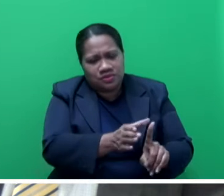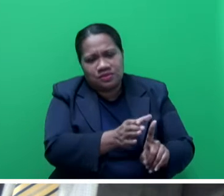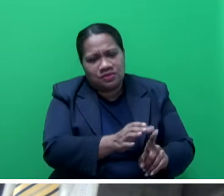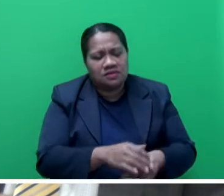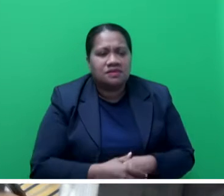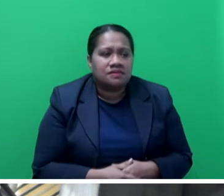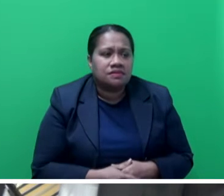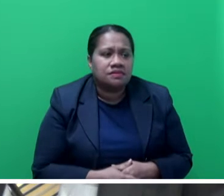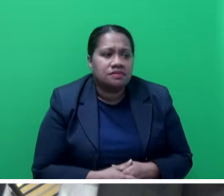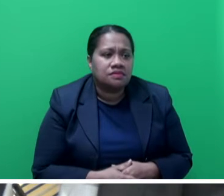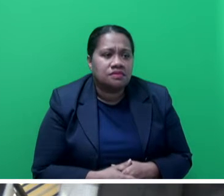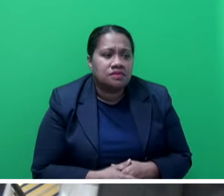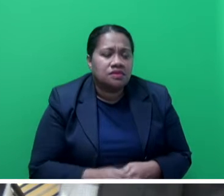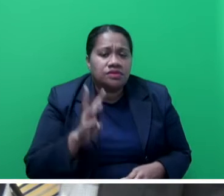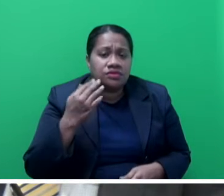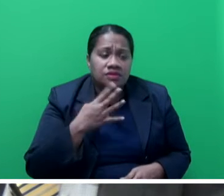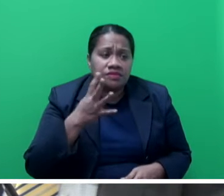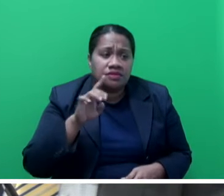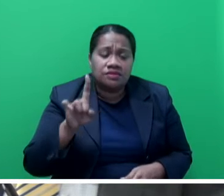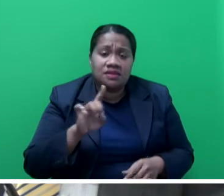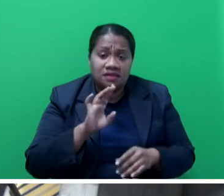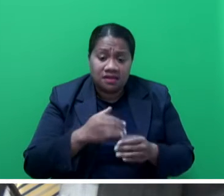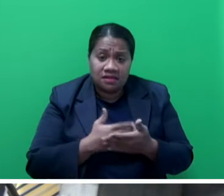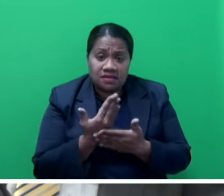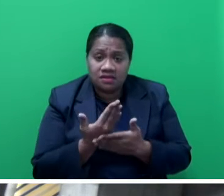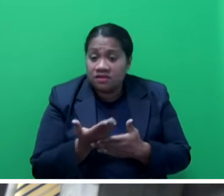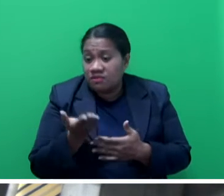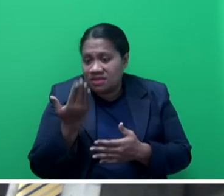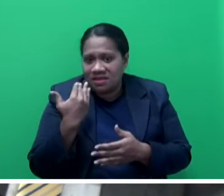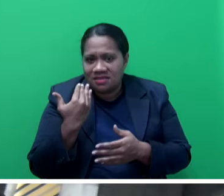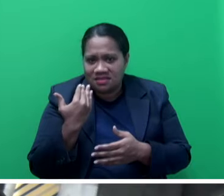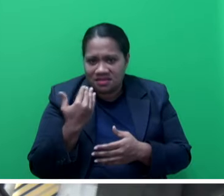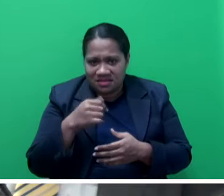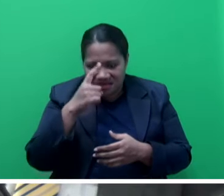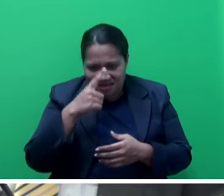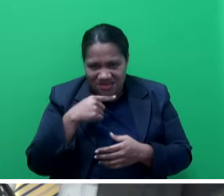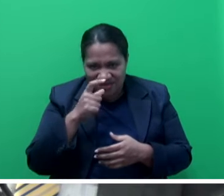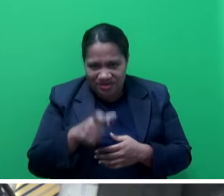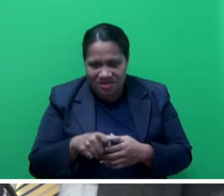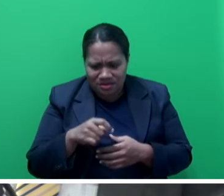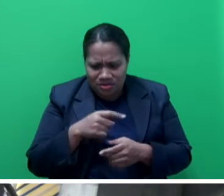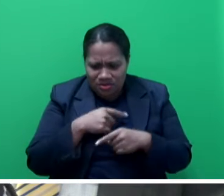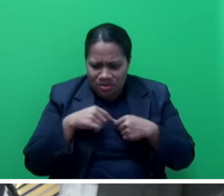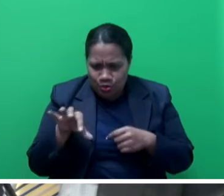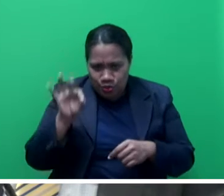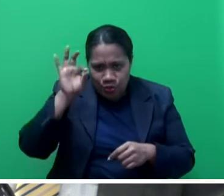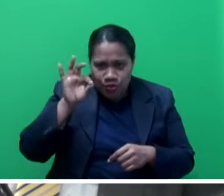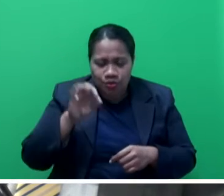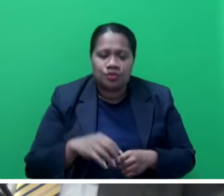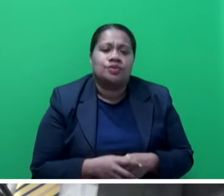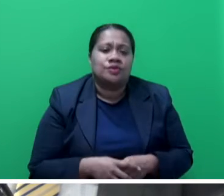It has been 341 days since the last case was detected outside border quarantine on April the 18th,